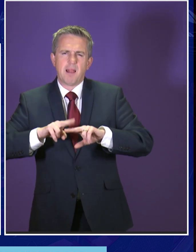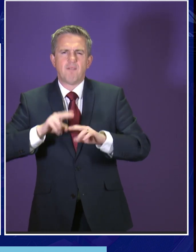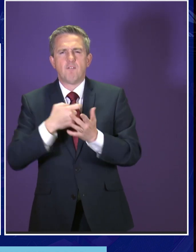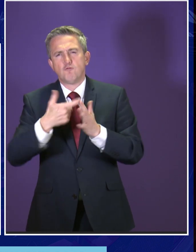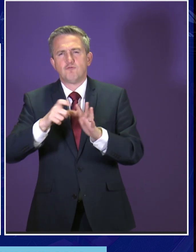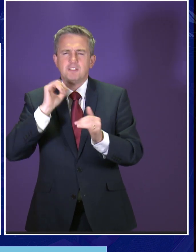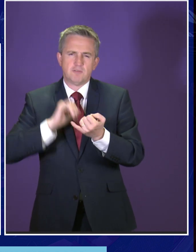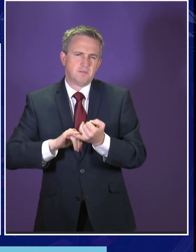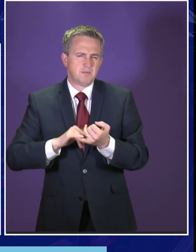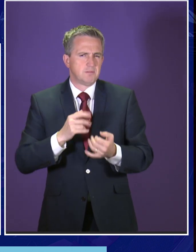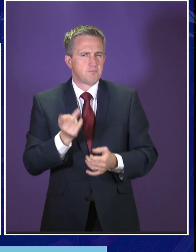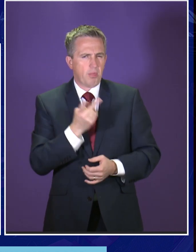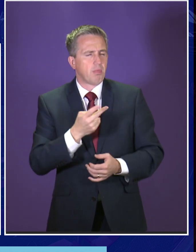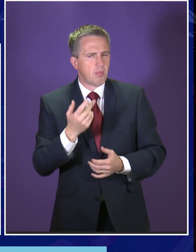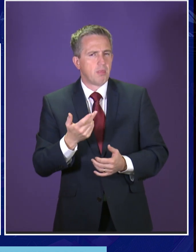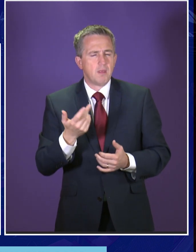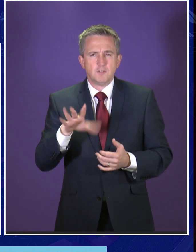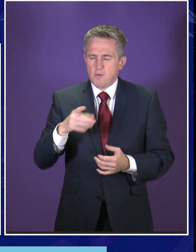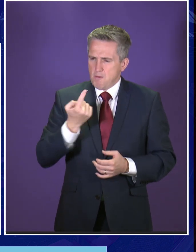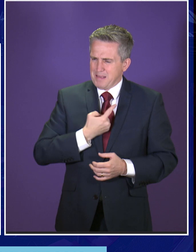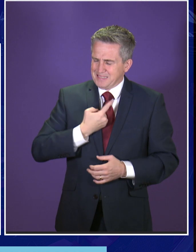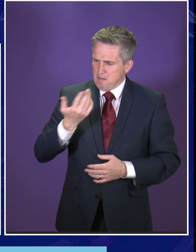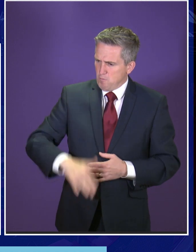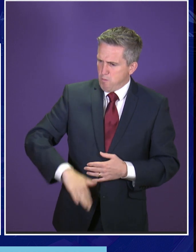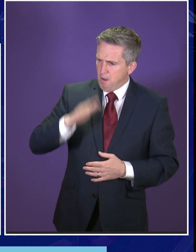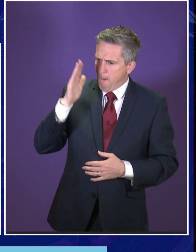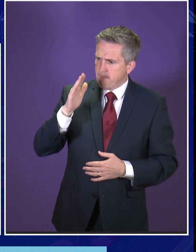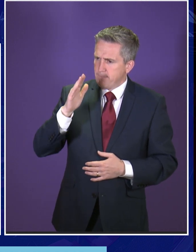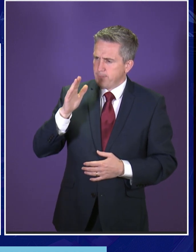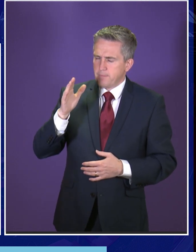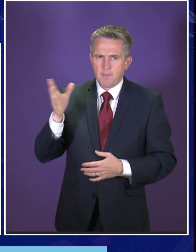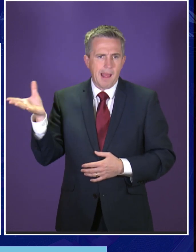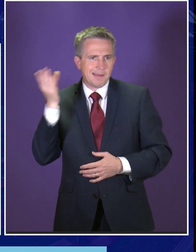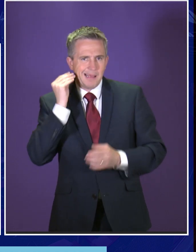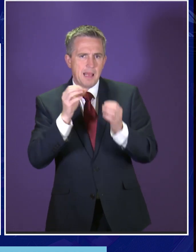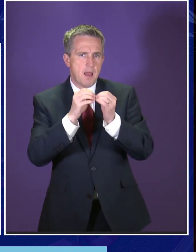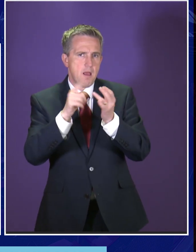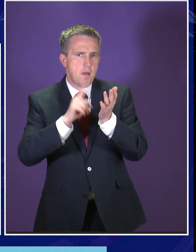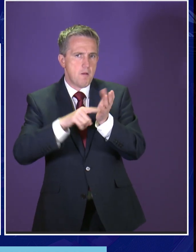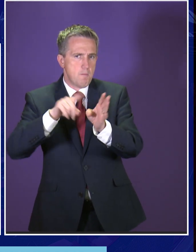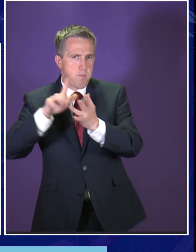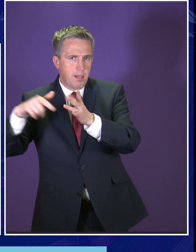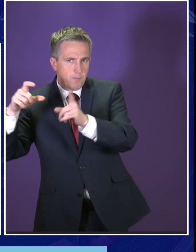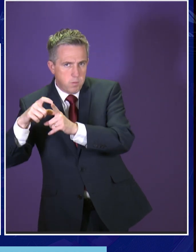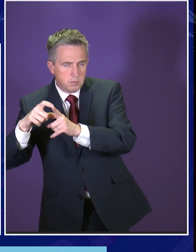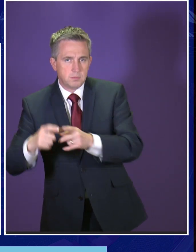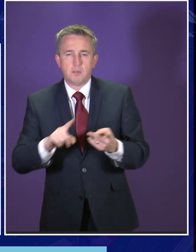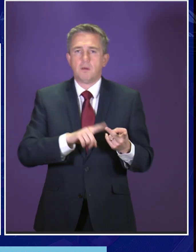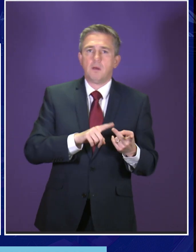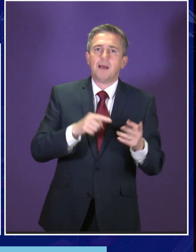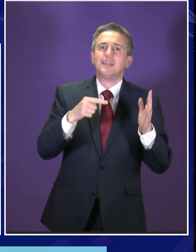Jones. And so I had this kind of chaos of Bollywood versus Tom